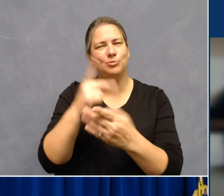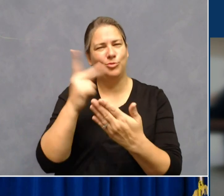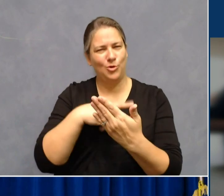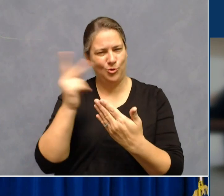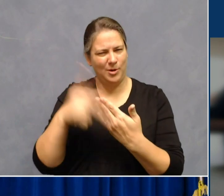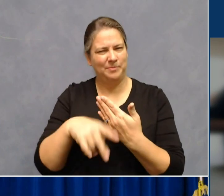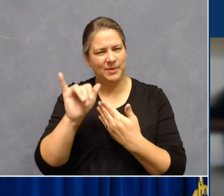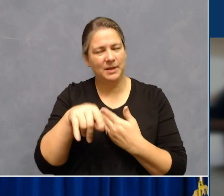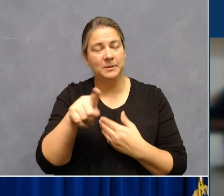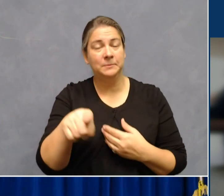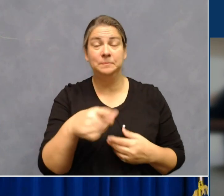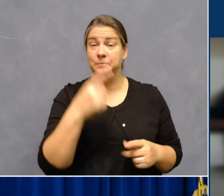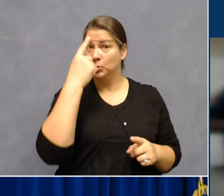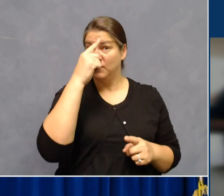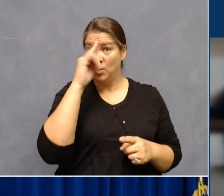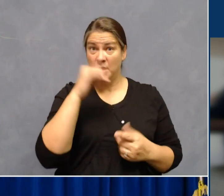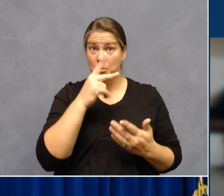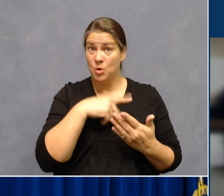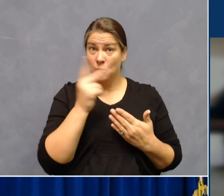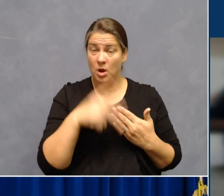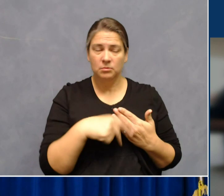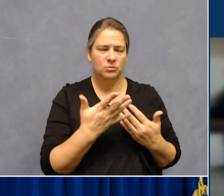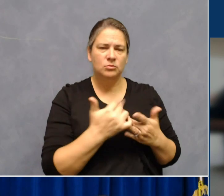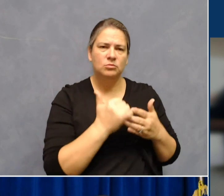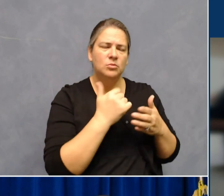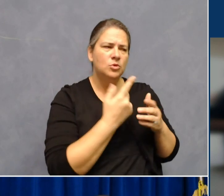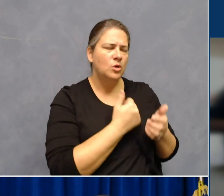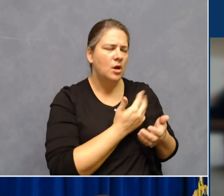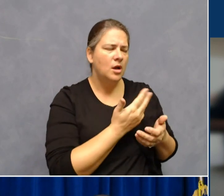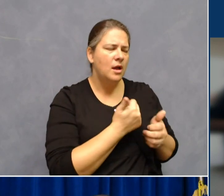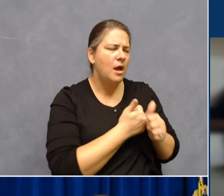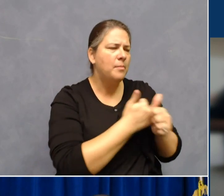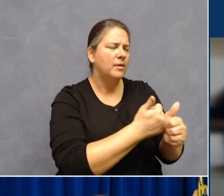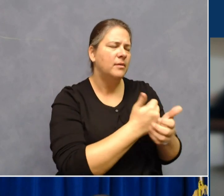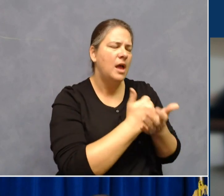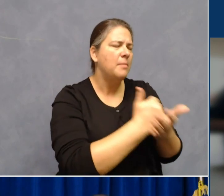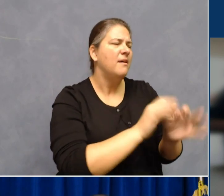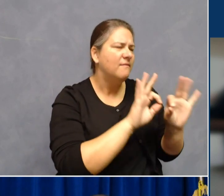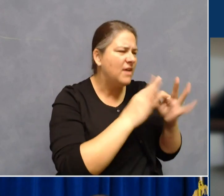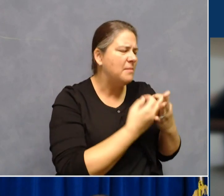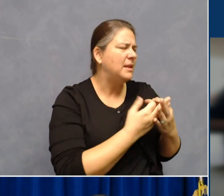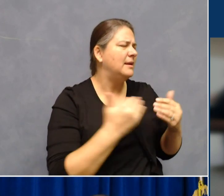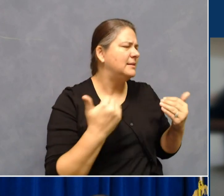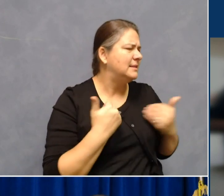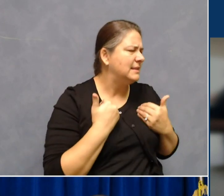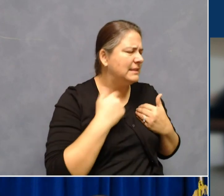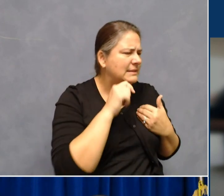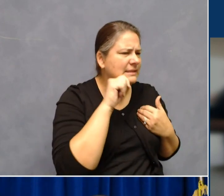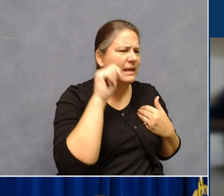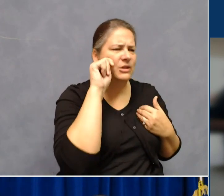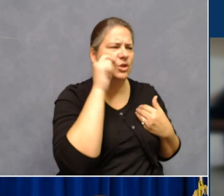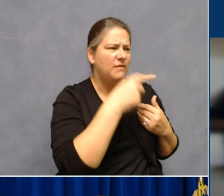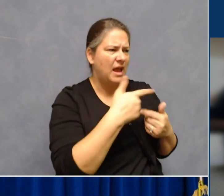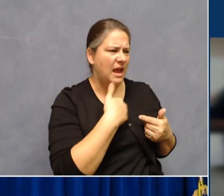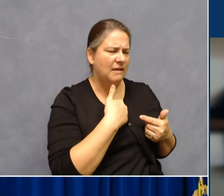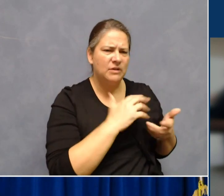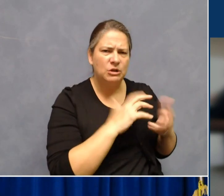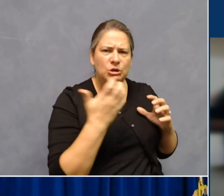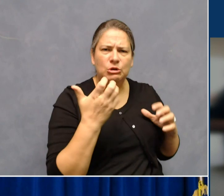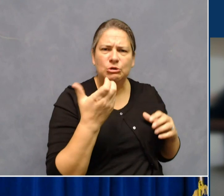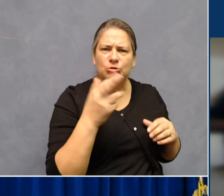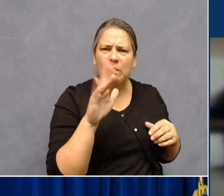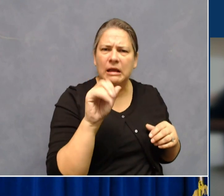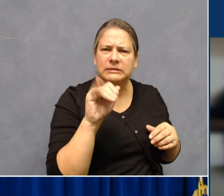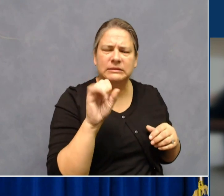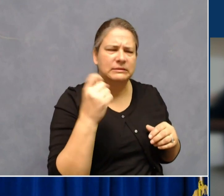to teens and families in crisis. This is them finding activities that they can do while masking and